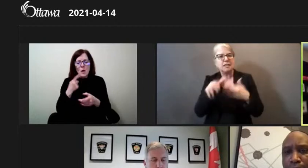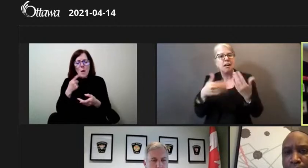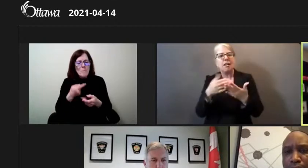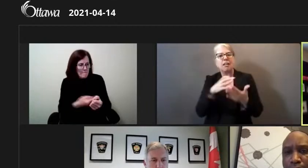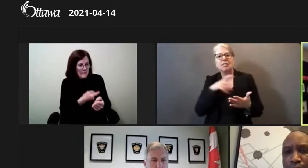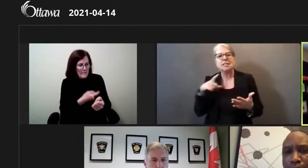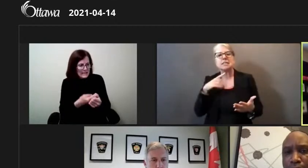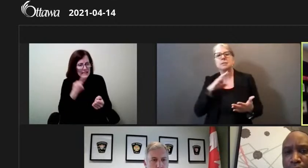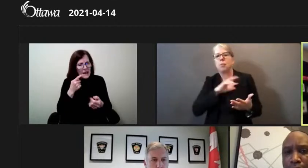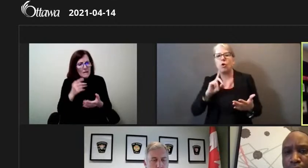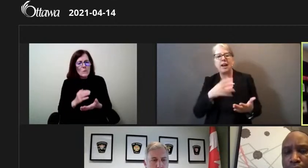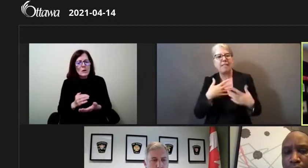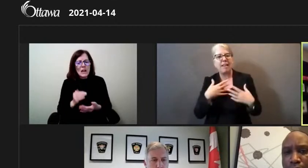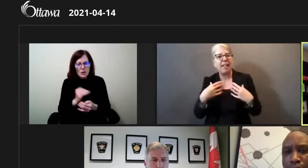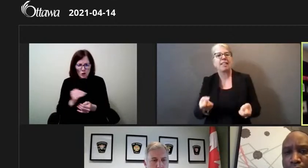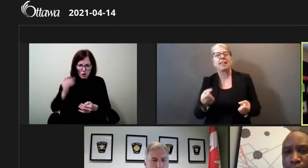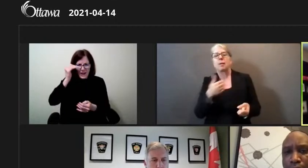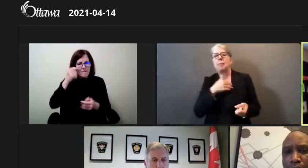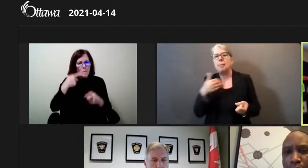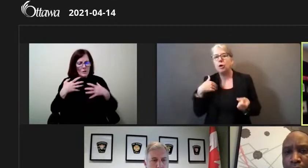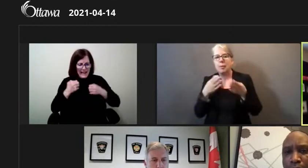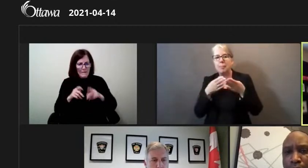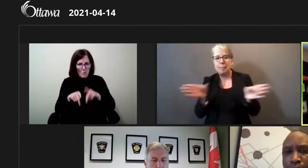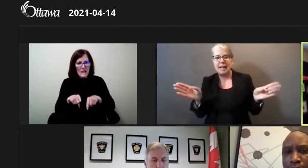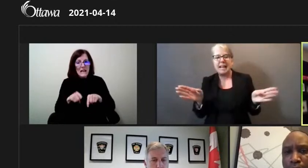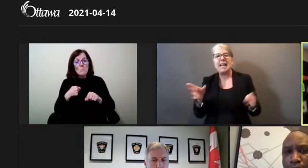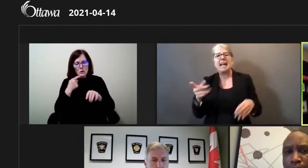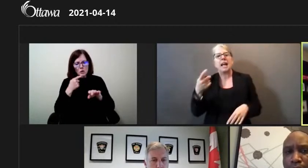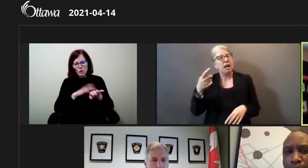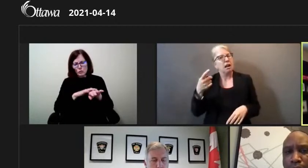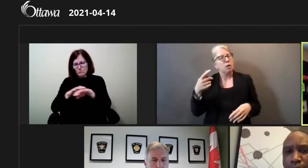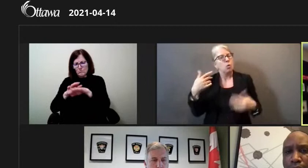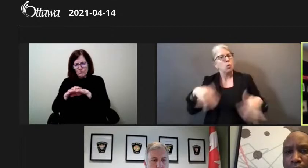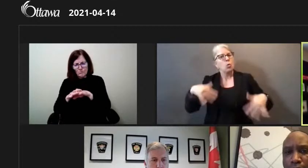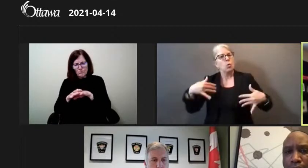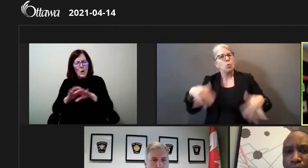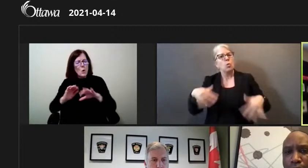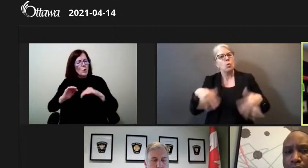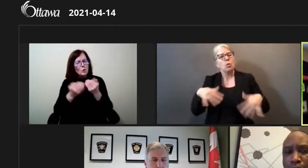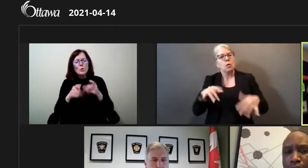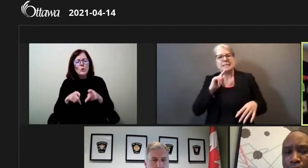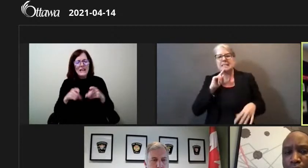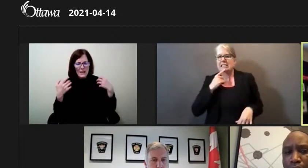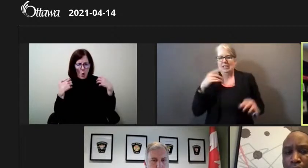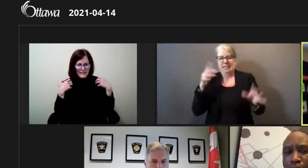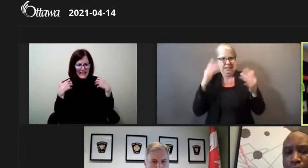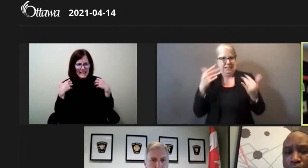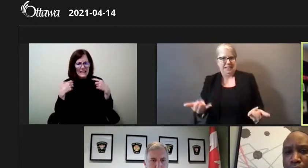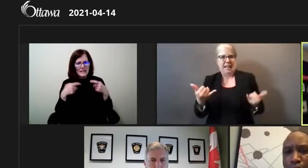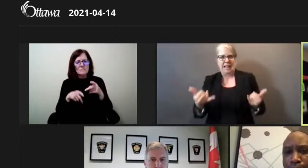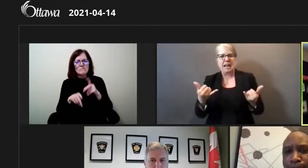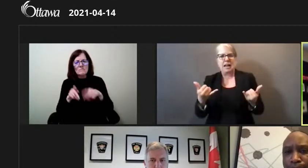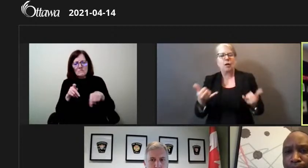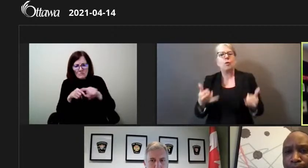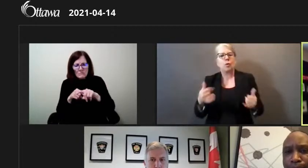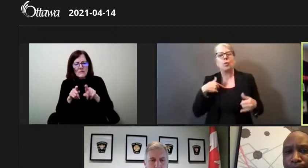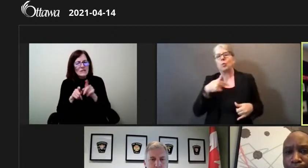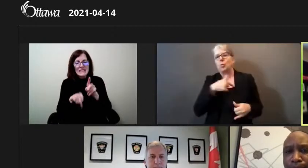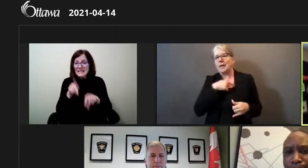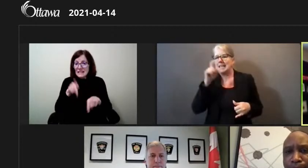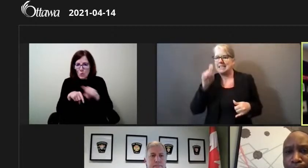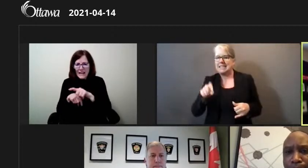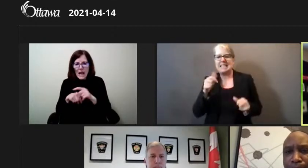health, to members of the public, that we are in a very, very serious situation, and we need